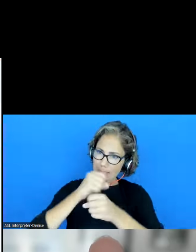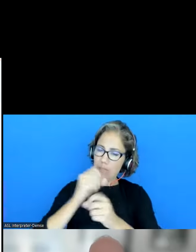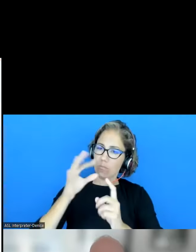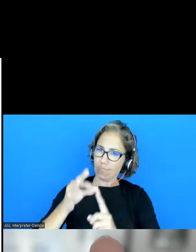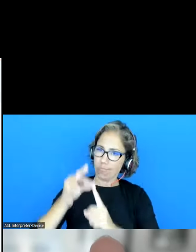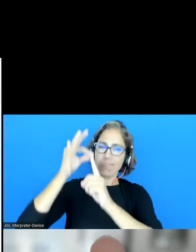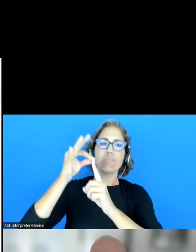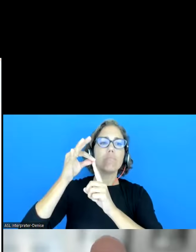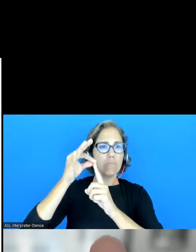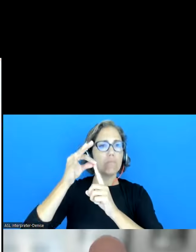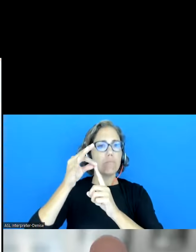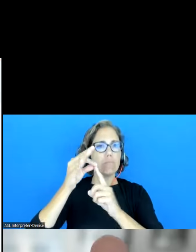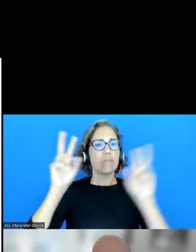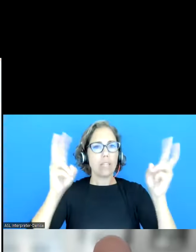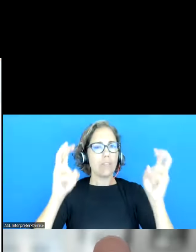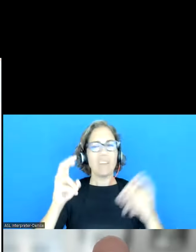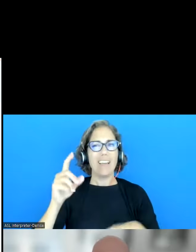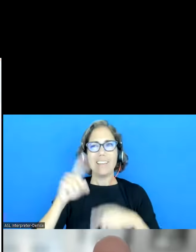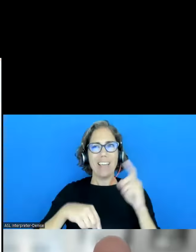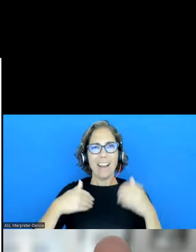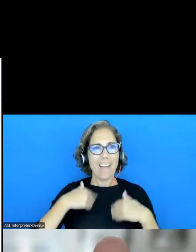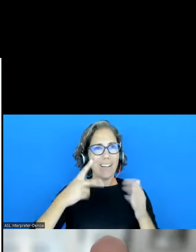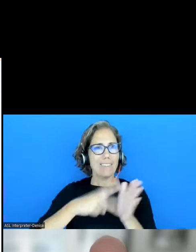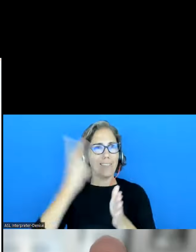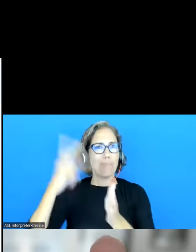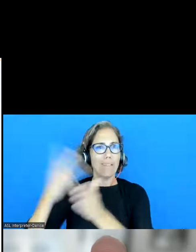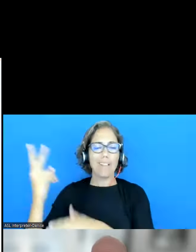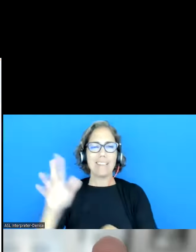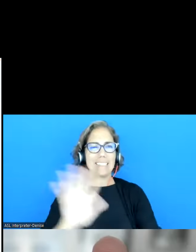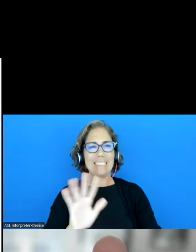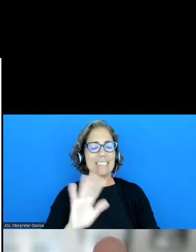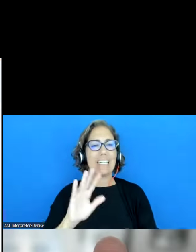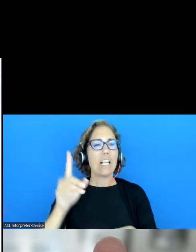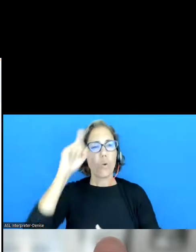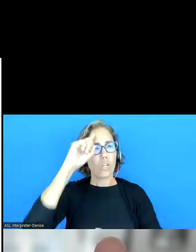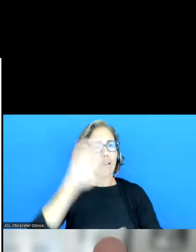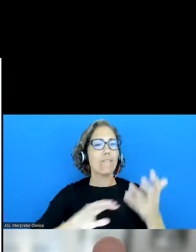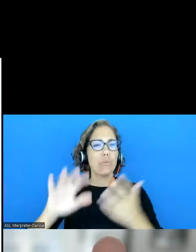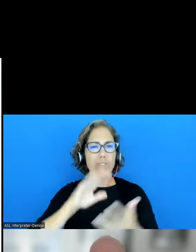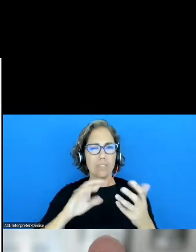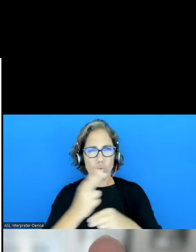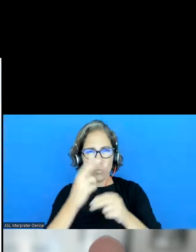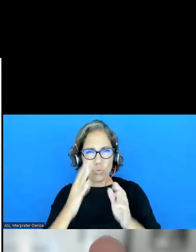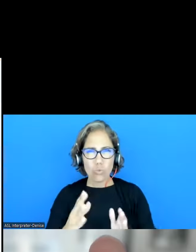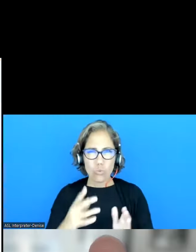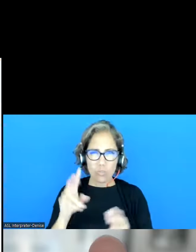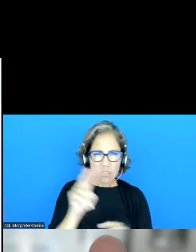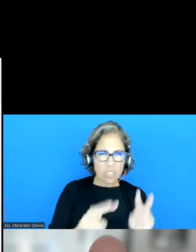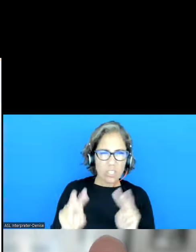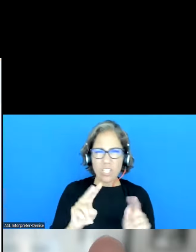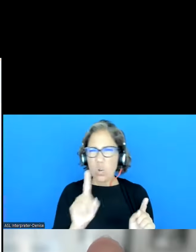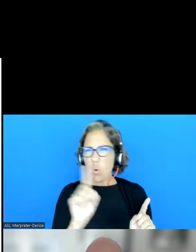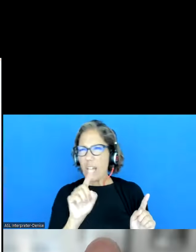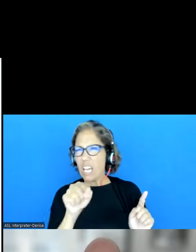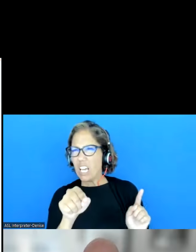No page should have a duplicate title, because that can be confusing for users who are trying to understand where they are on the